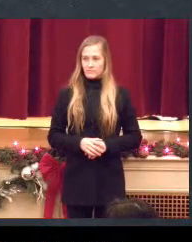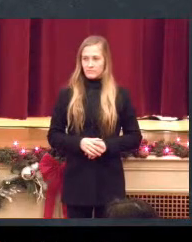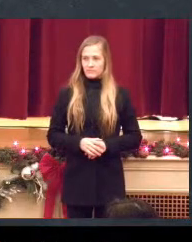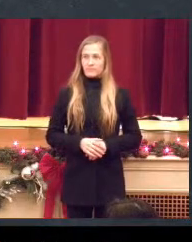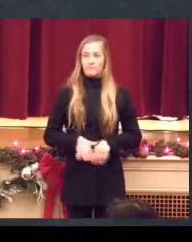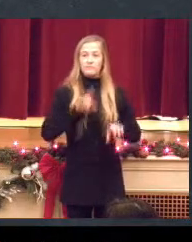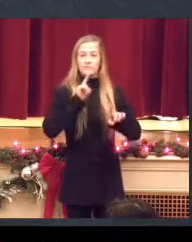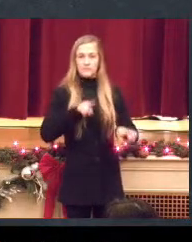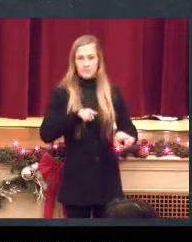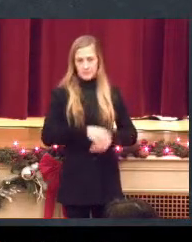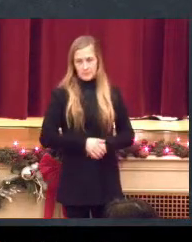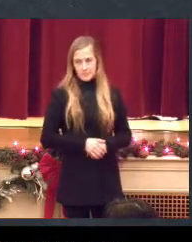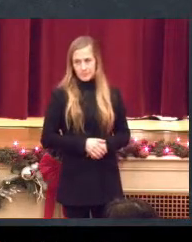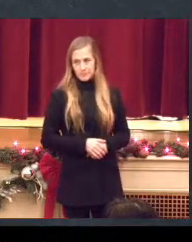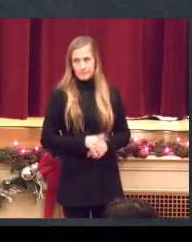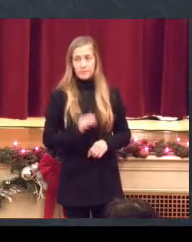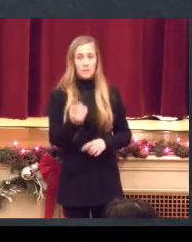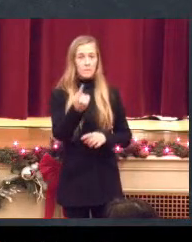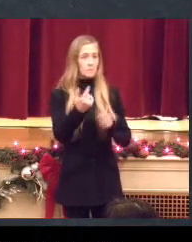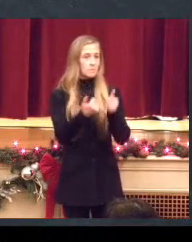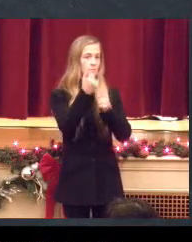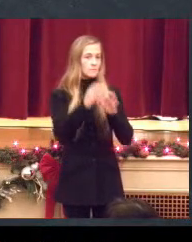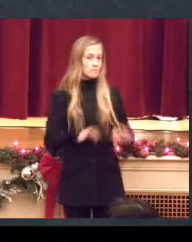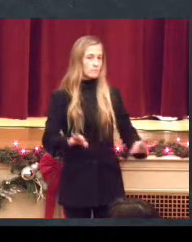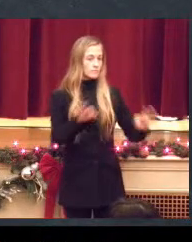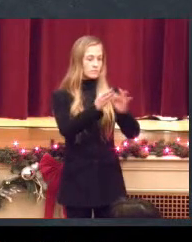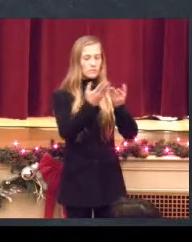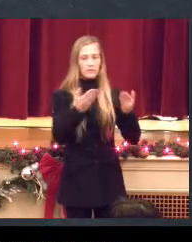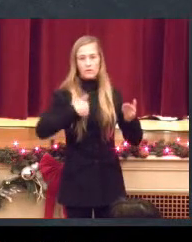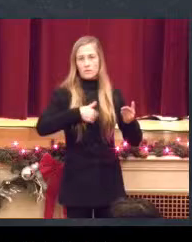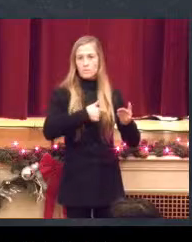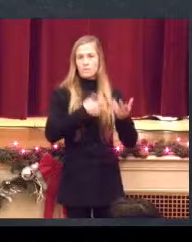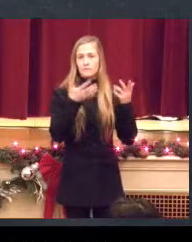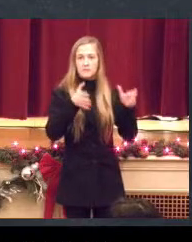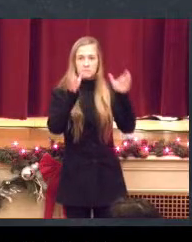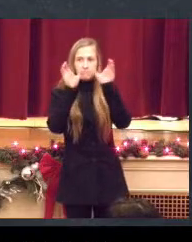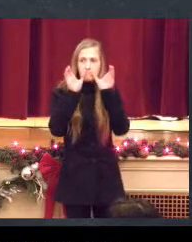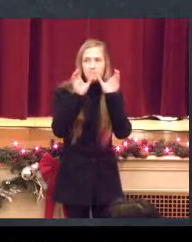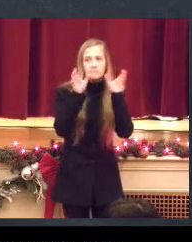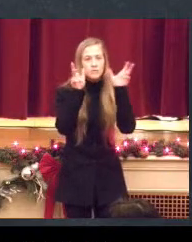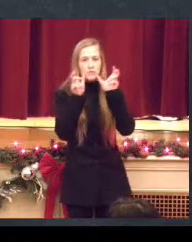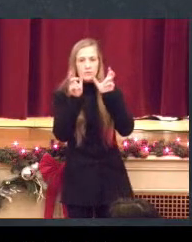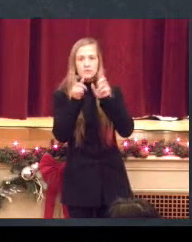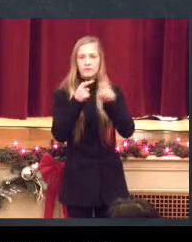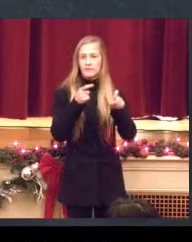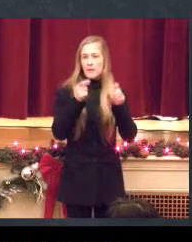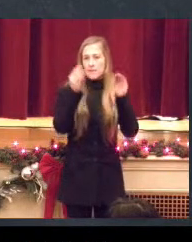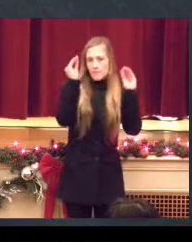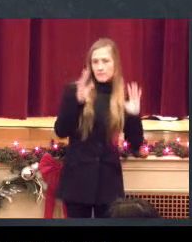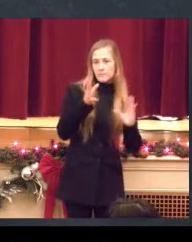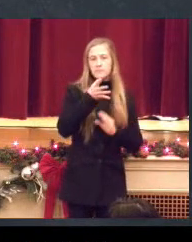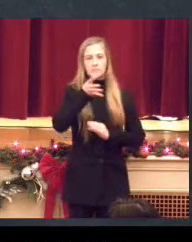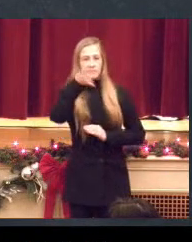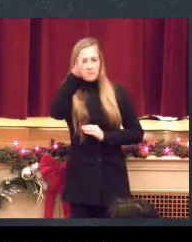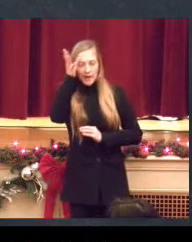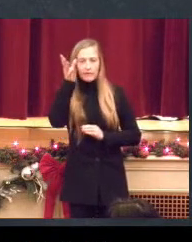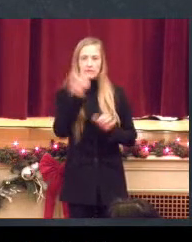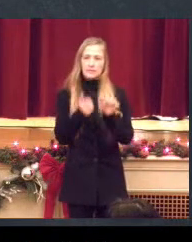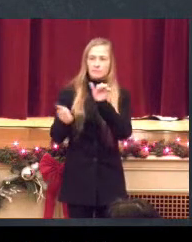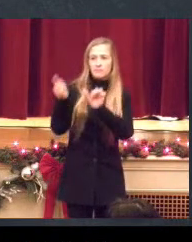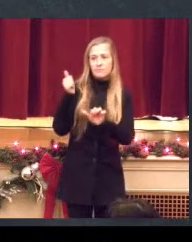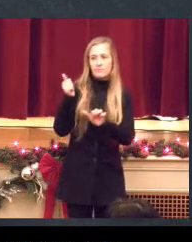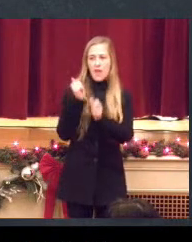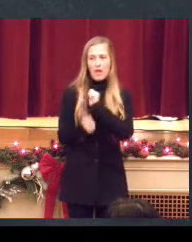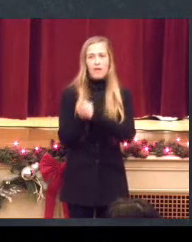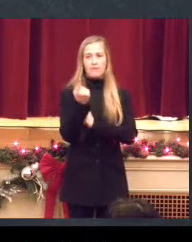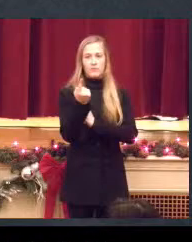So that's one of the most important things that we've heard from parents, teachers, administrators, basically everybody that we've talked